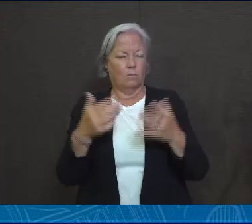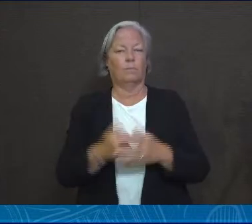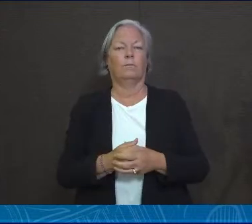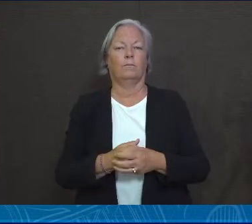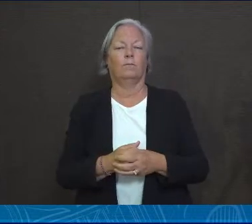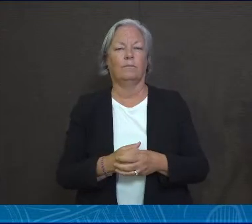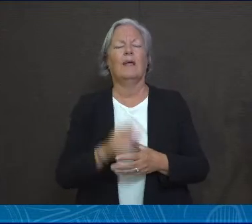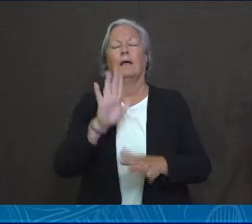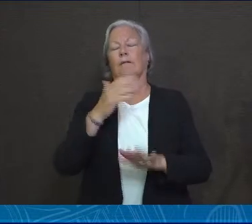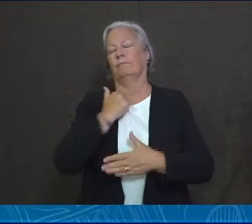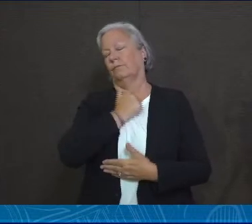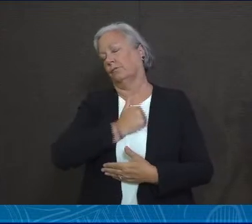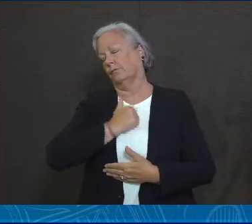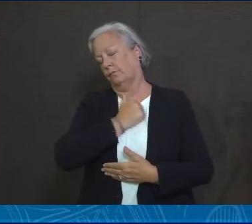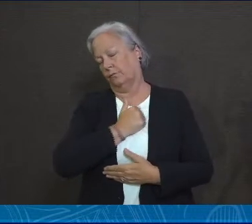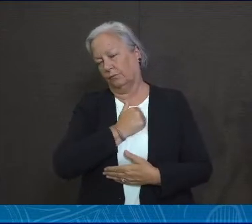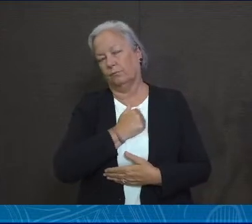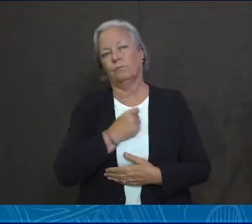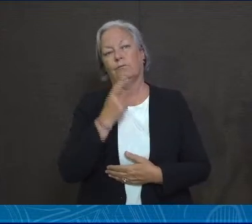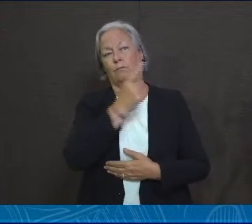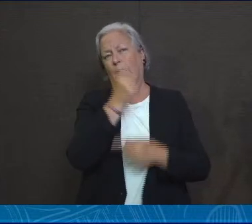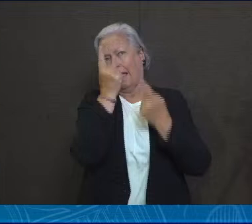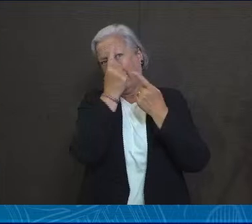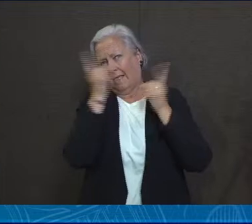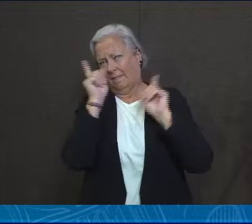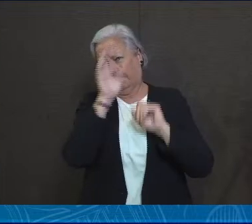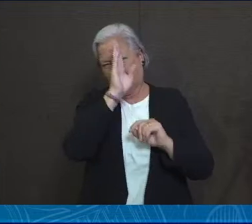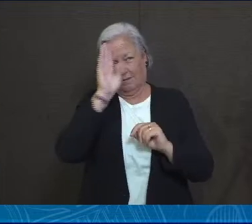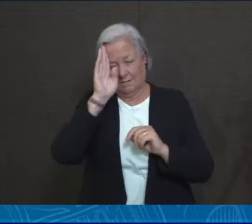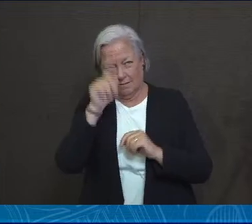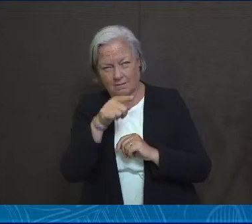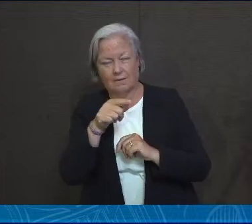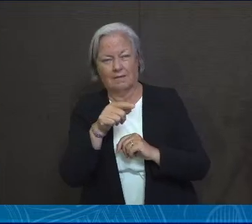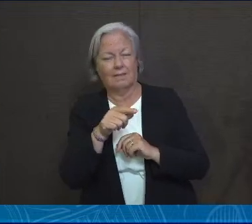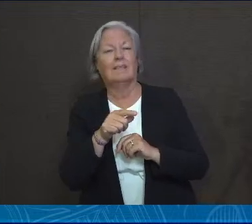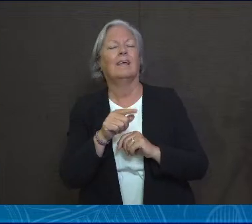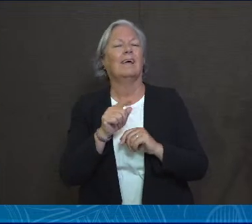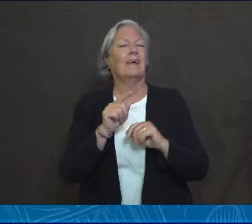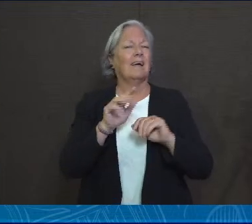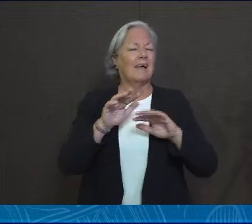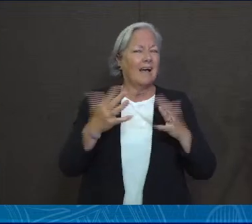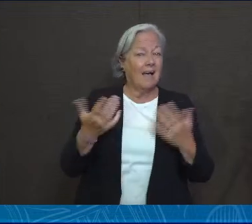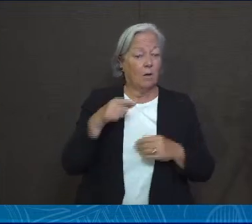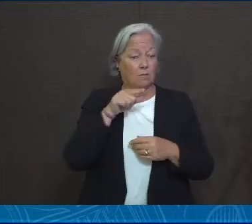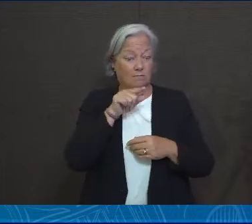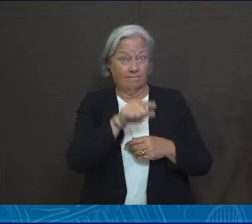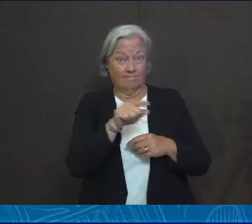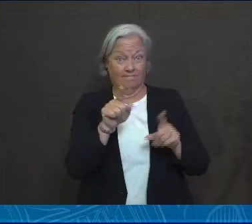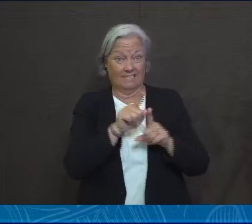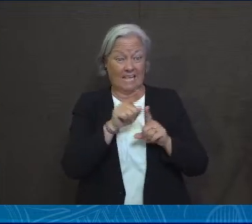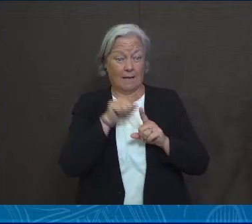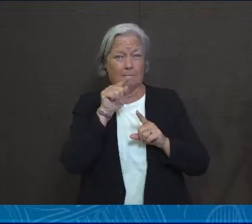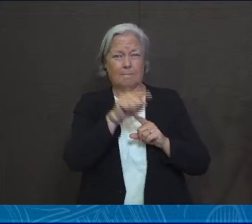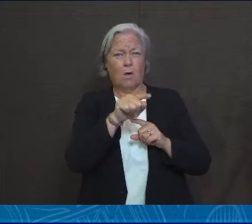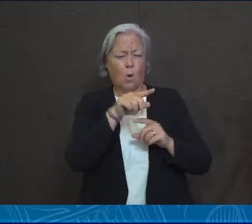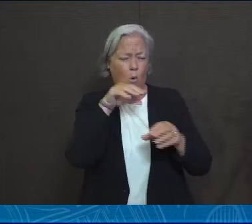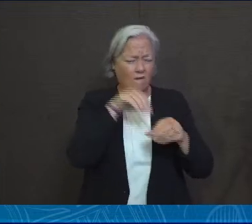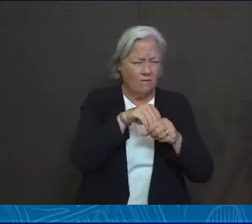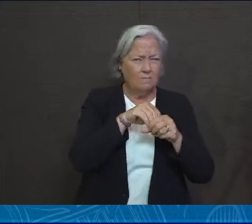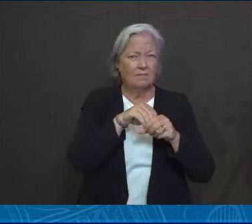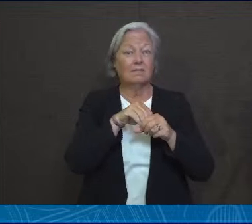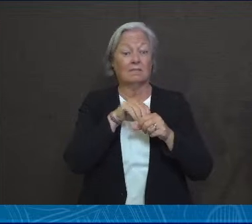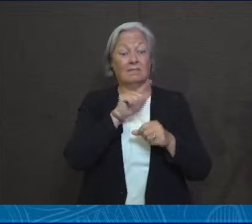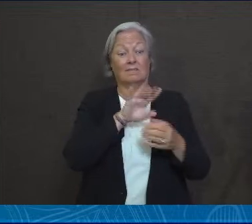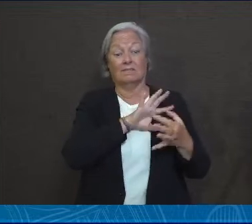From an academic perspective, how do you approach the challenge of balancing preventive investments with immediate crisis management